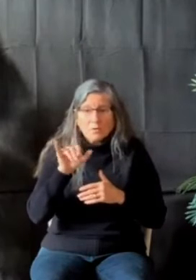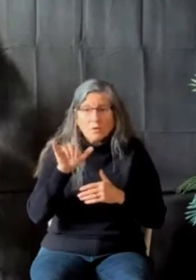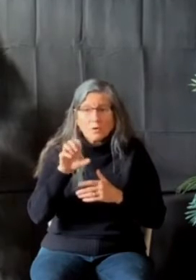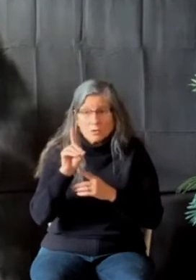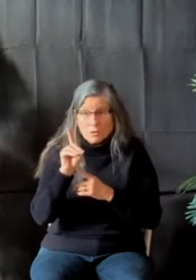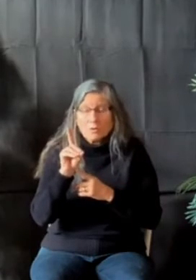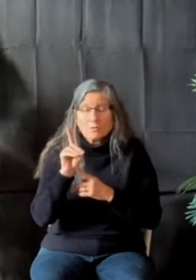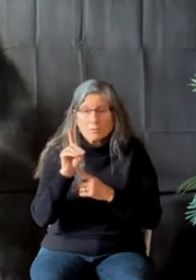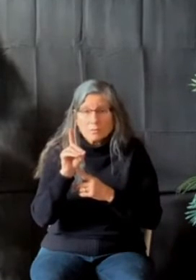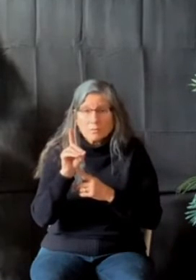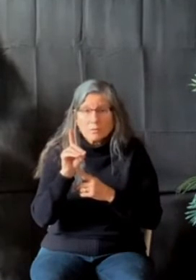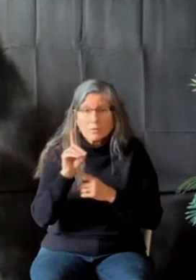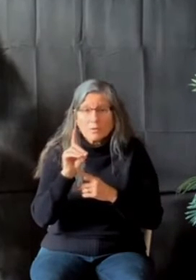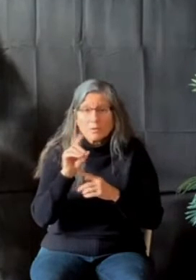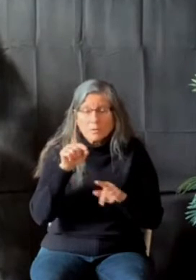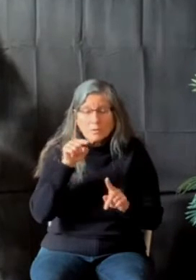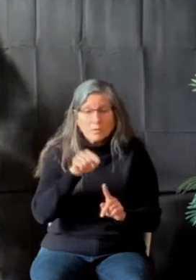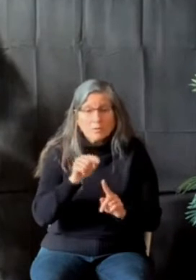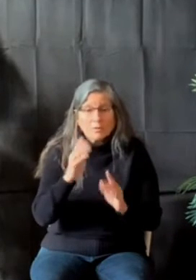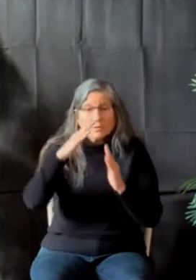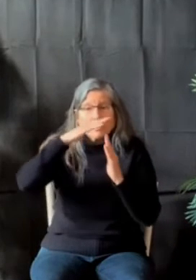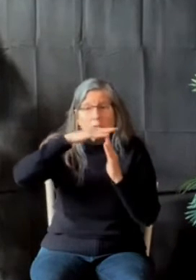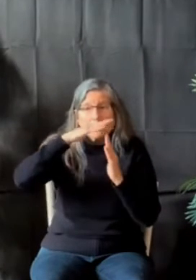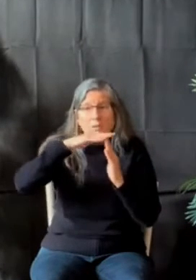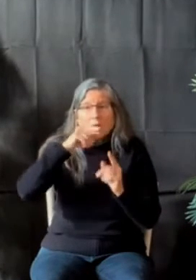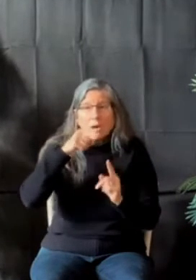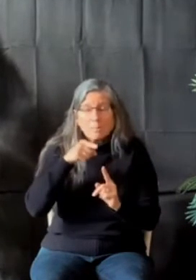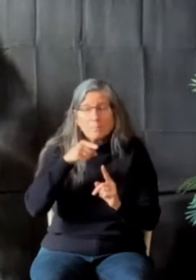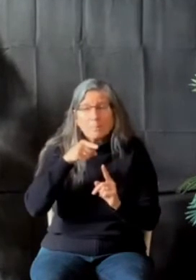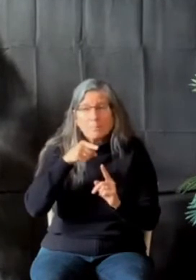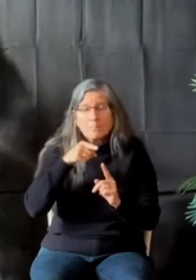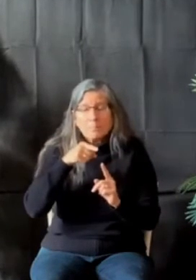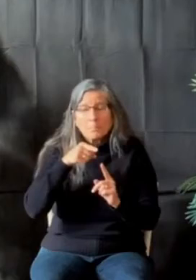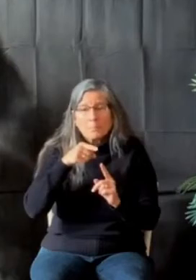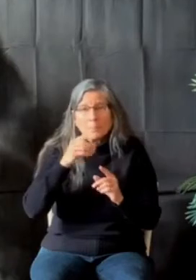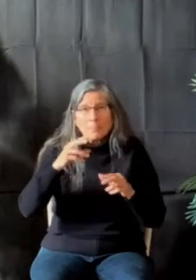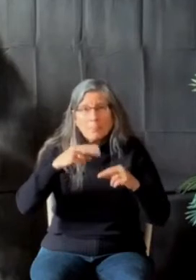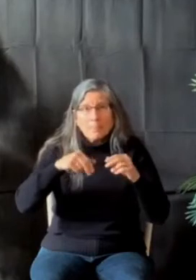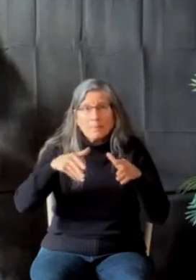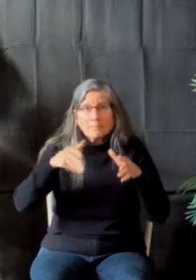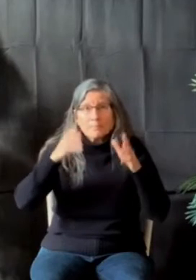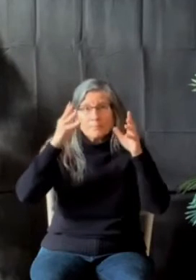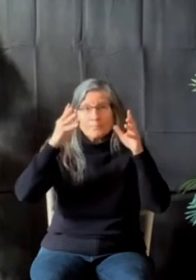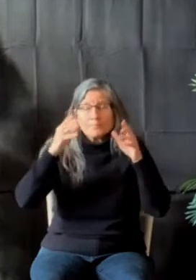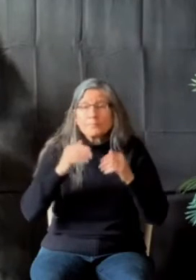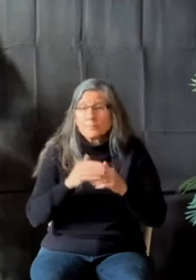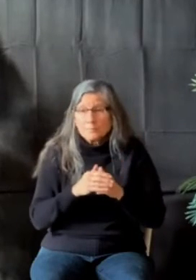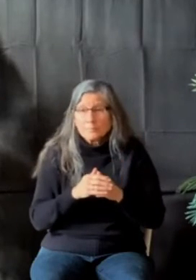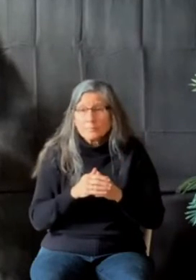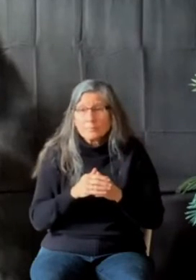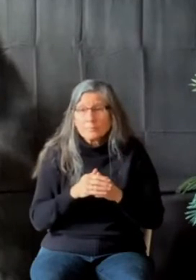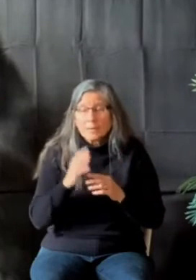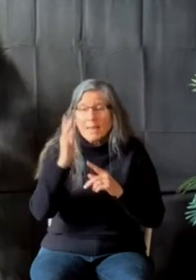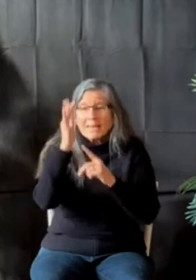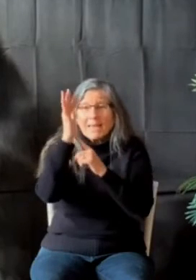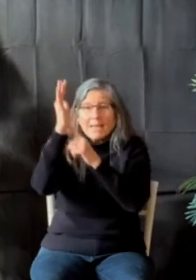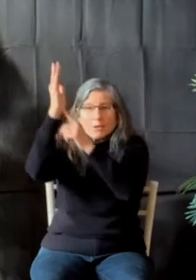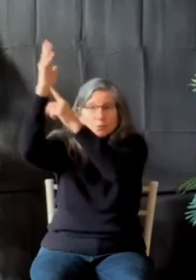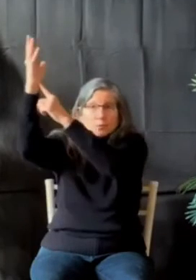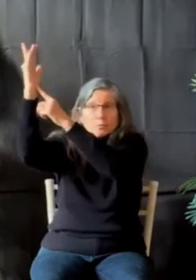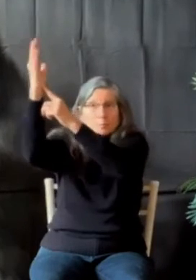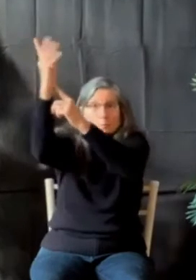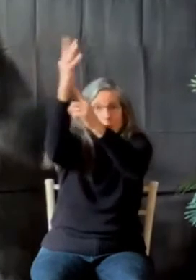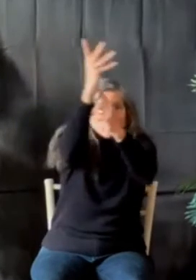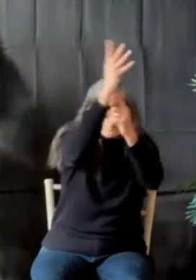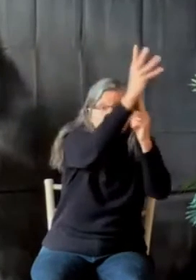temple. And on the top of those towers were candles. Now, it